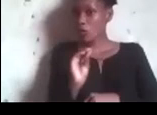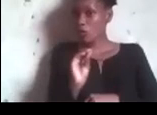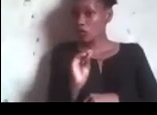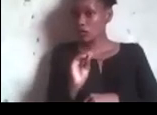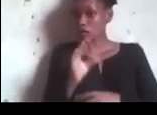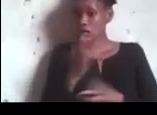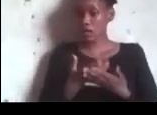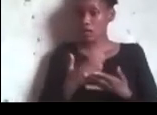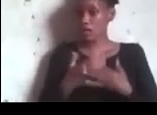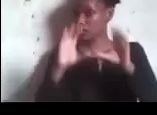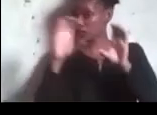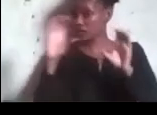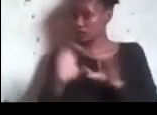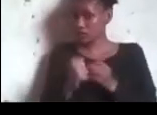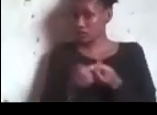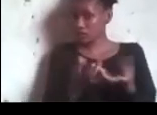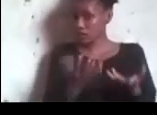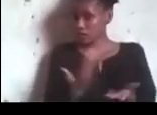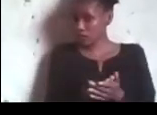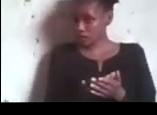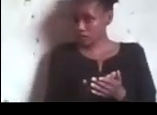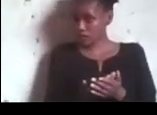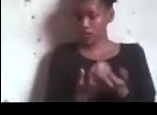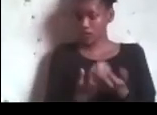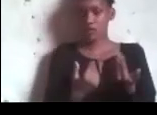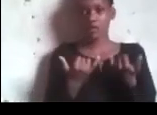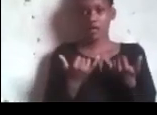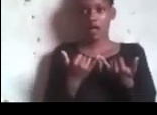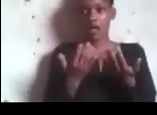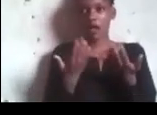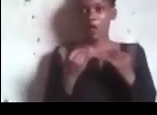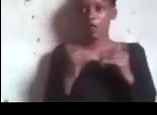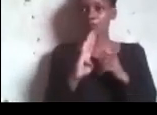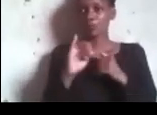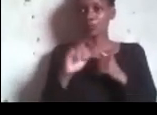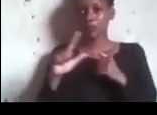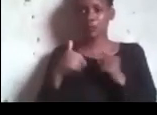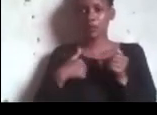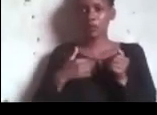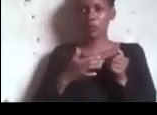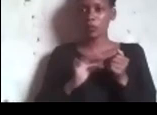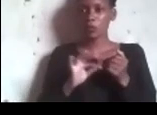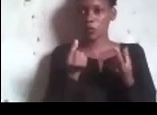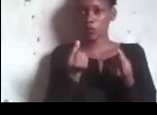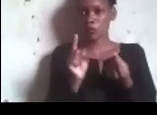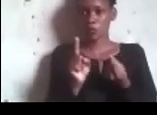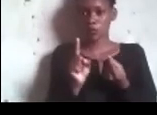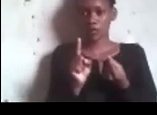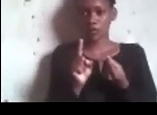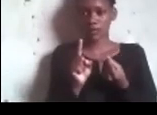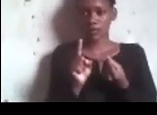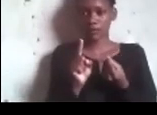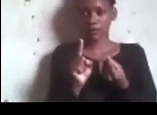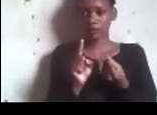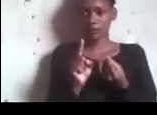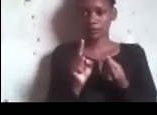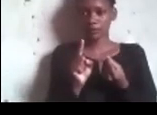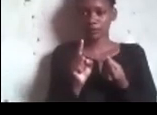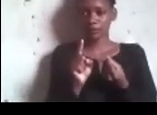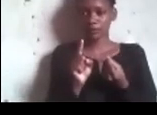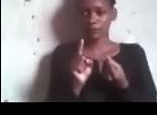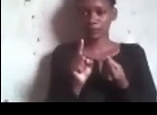certificate. So another thing that the bill seeks to do is that it removes the